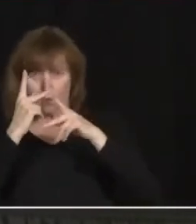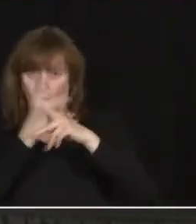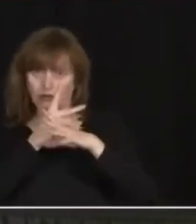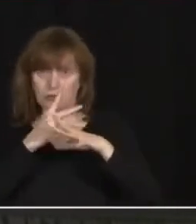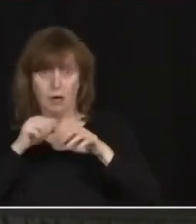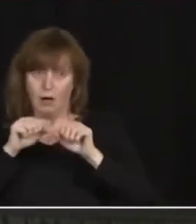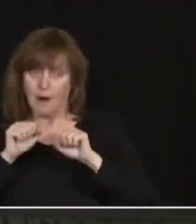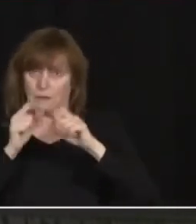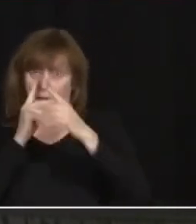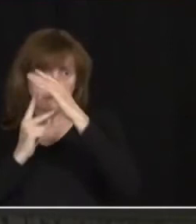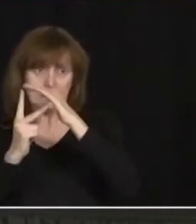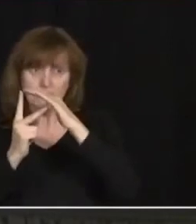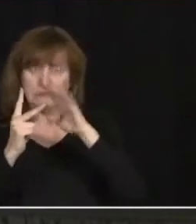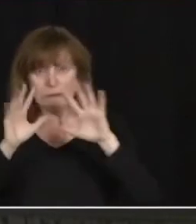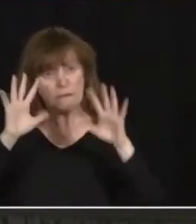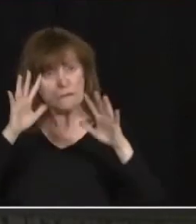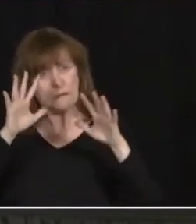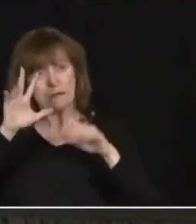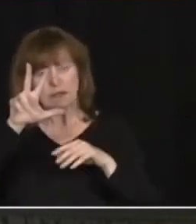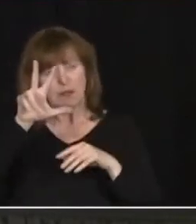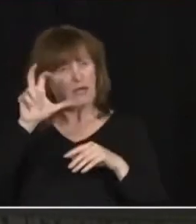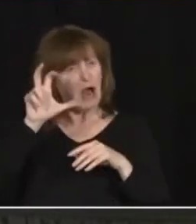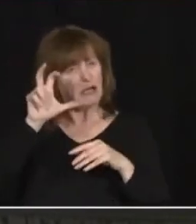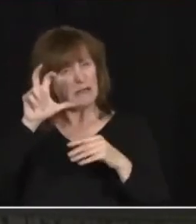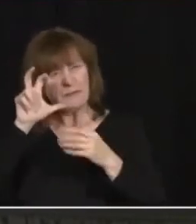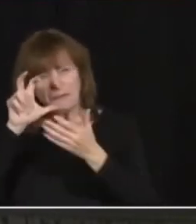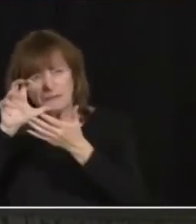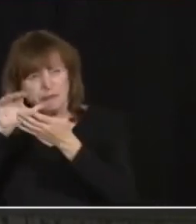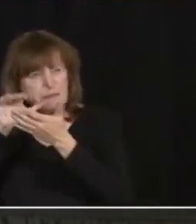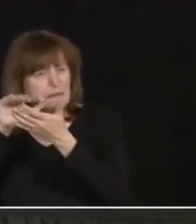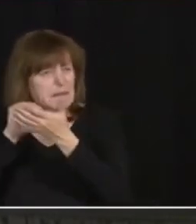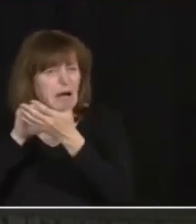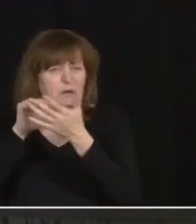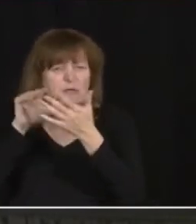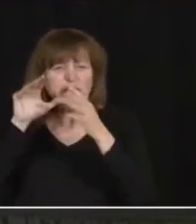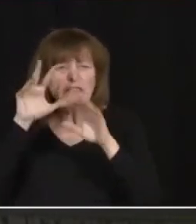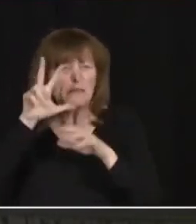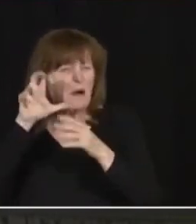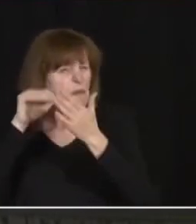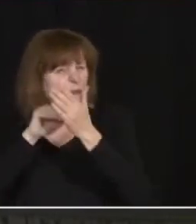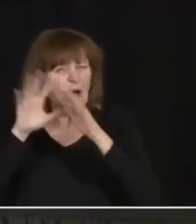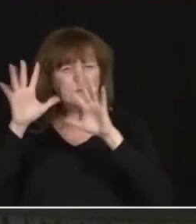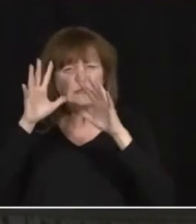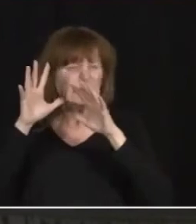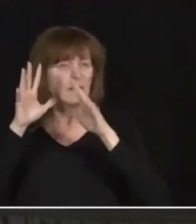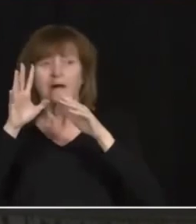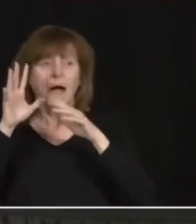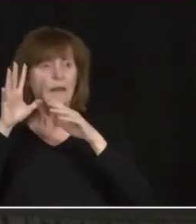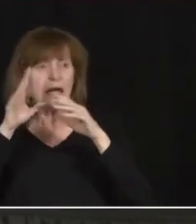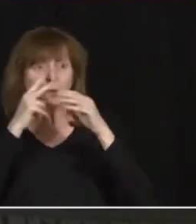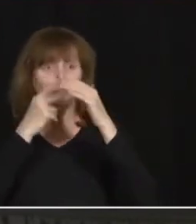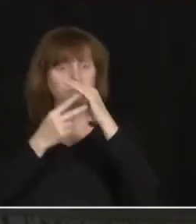300,000 cases. At that point, a couple of weeks ago, we've been thinking about 80,000 cases in April as the expected number of